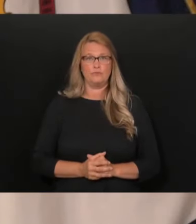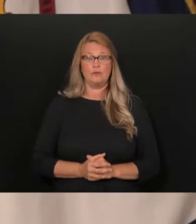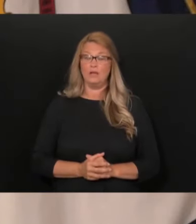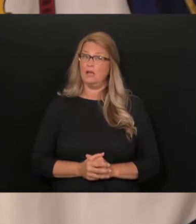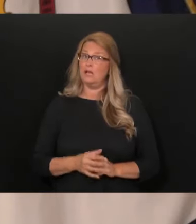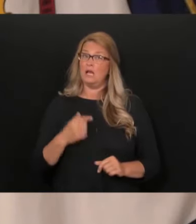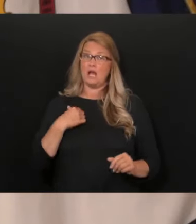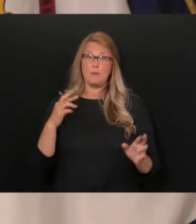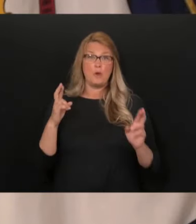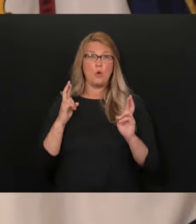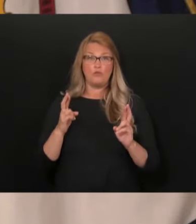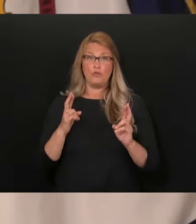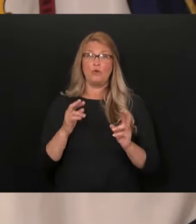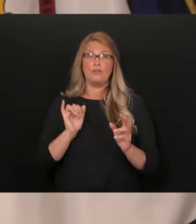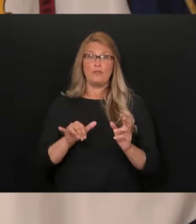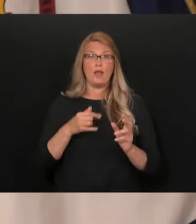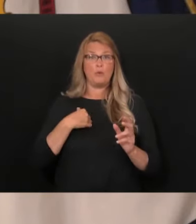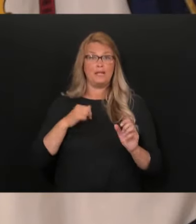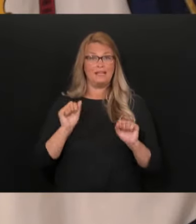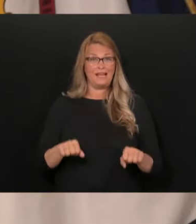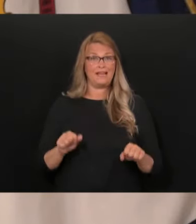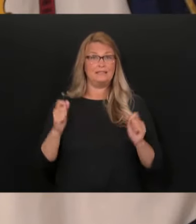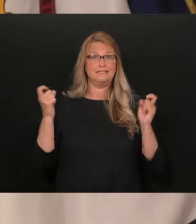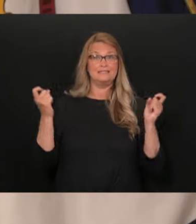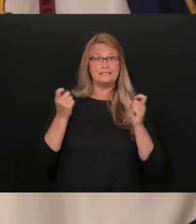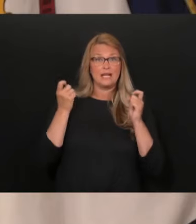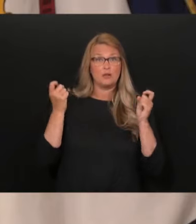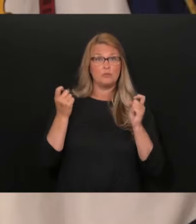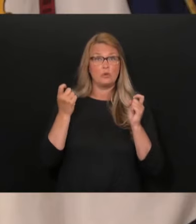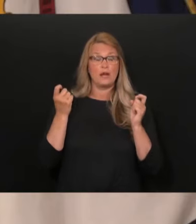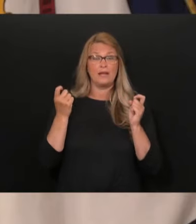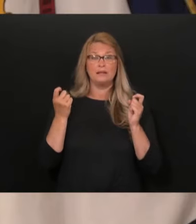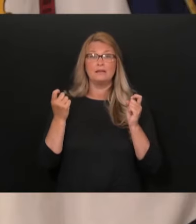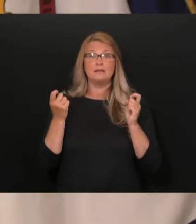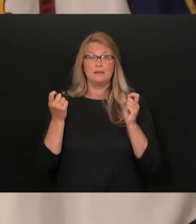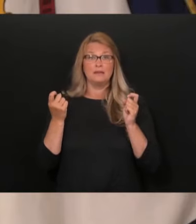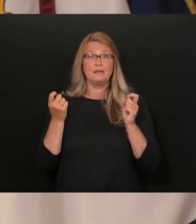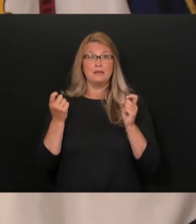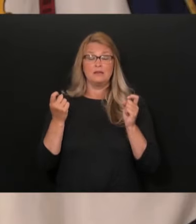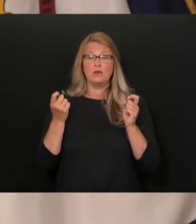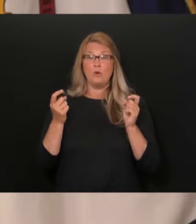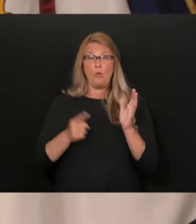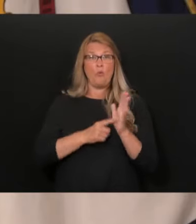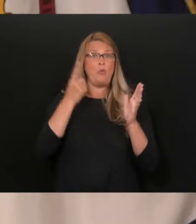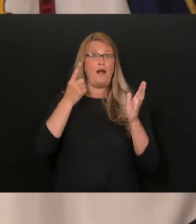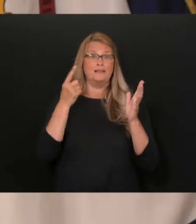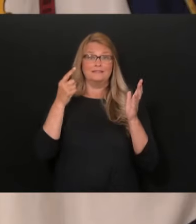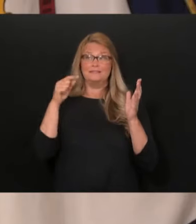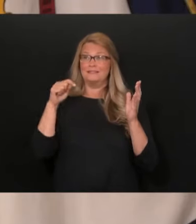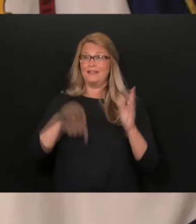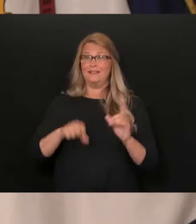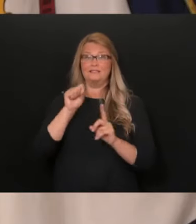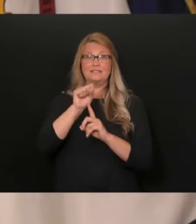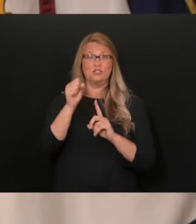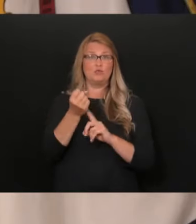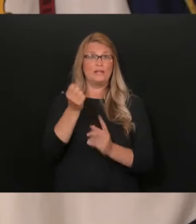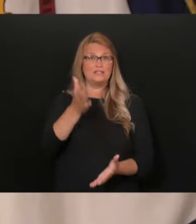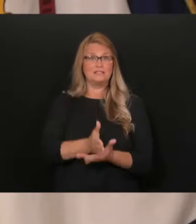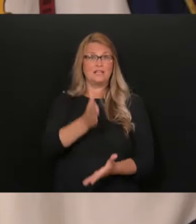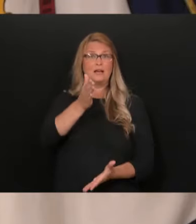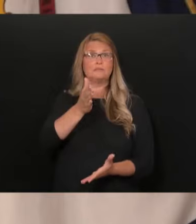able to celebrate at some point in time that we're really through this terrible pandemic